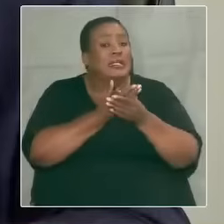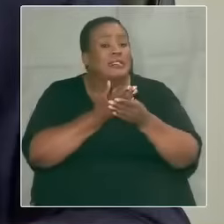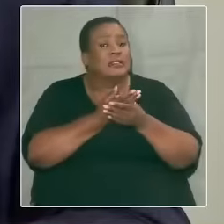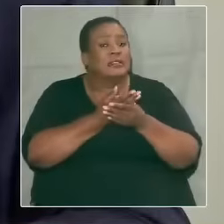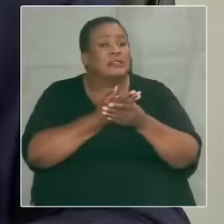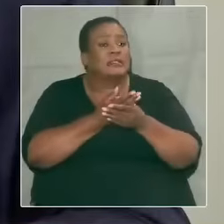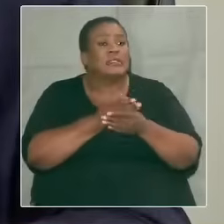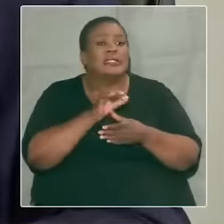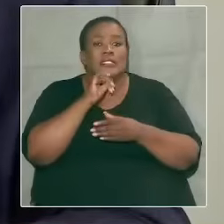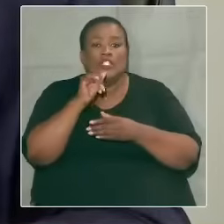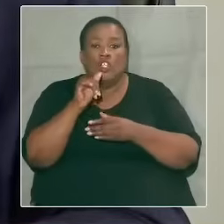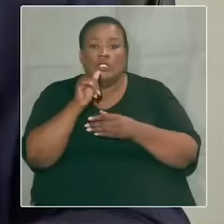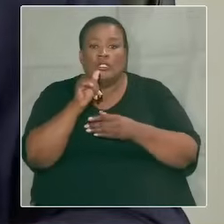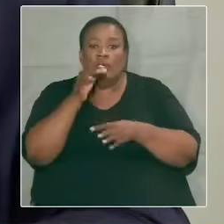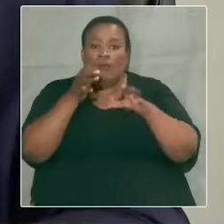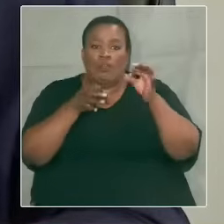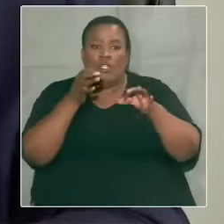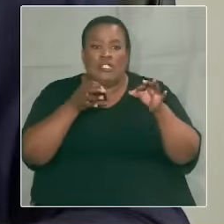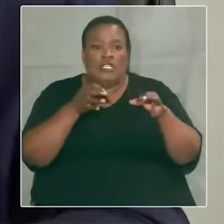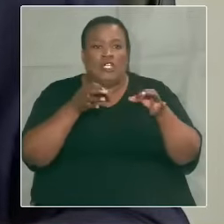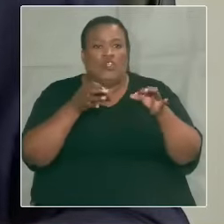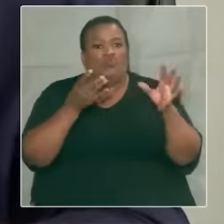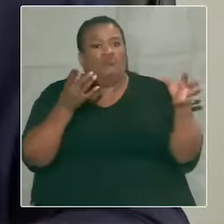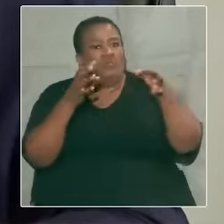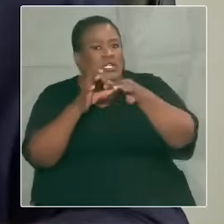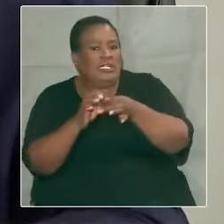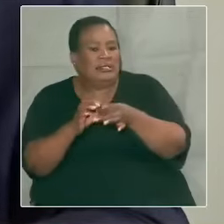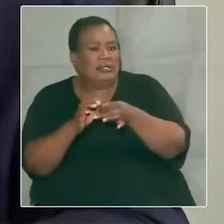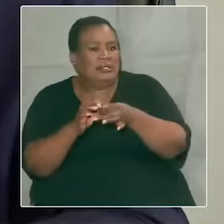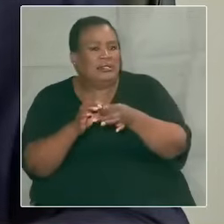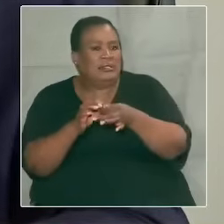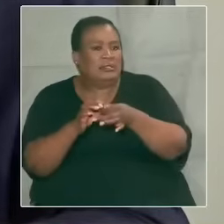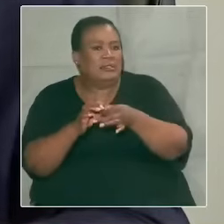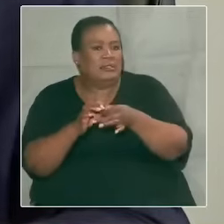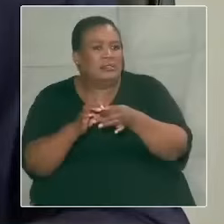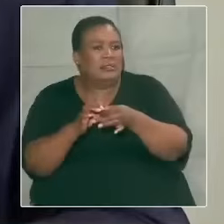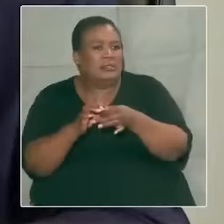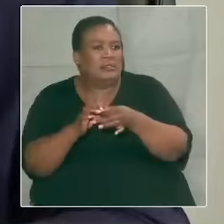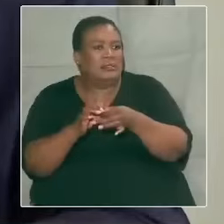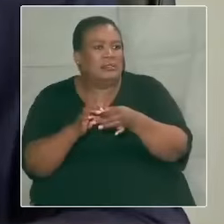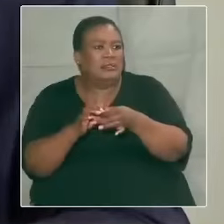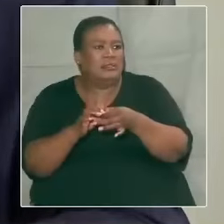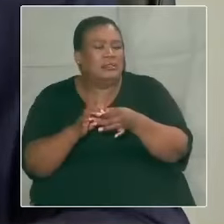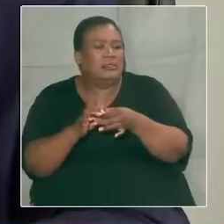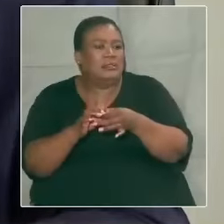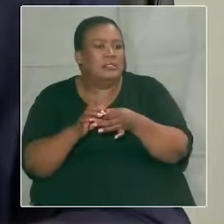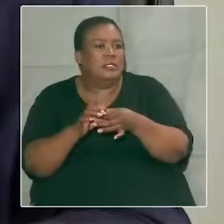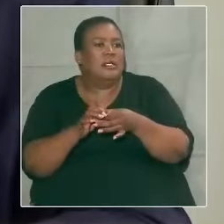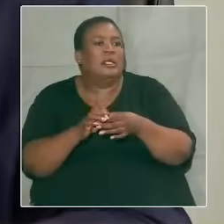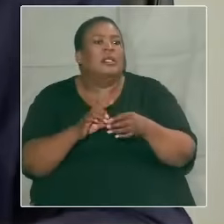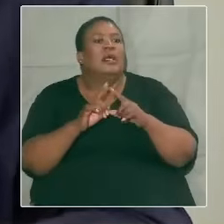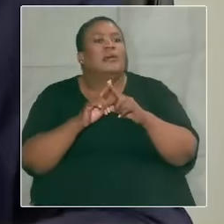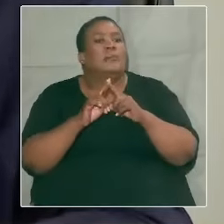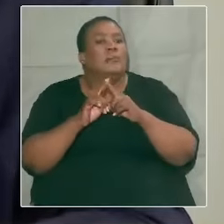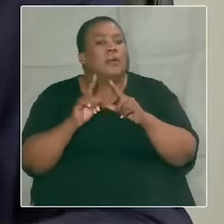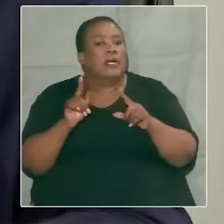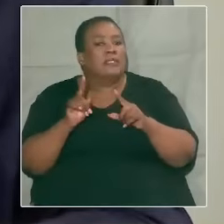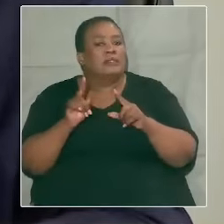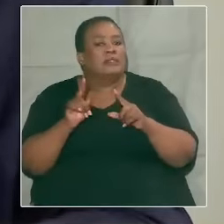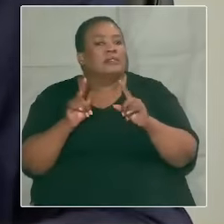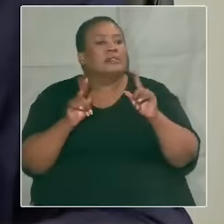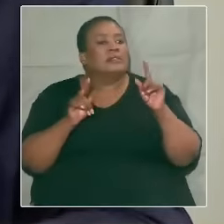is not political related. So meaning it's not necessarily the mandate of this team, but they